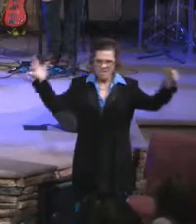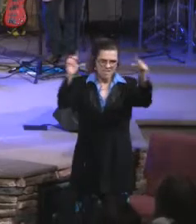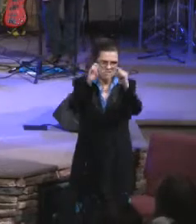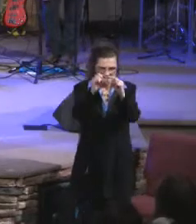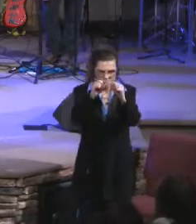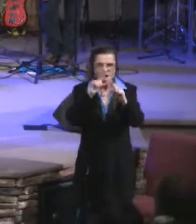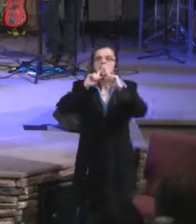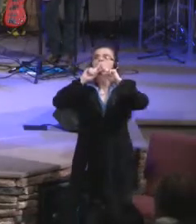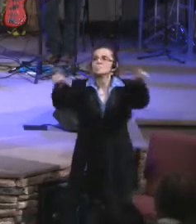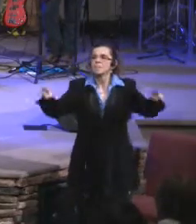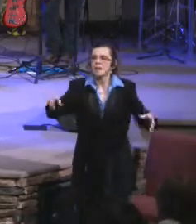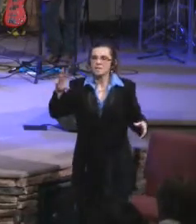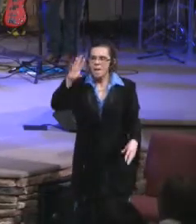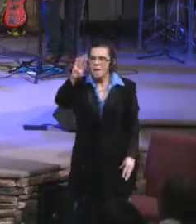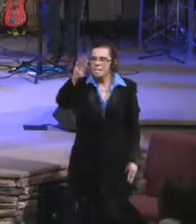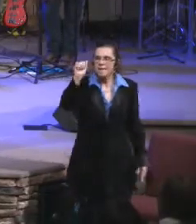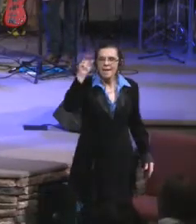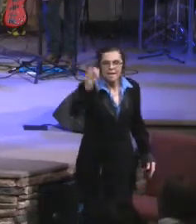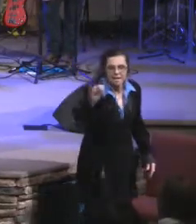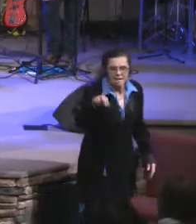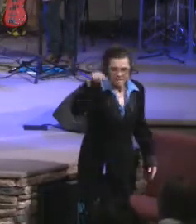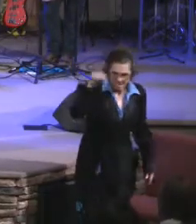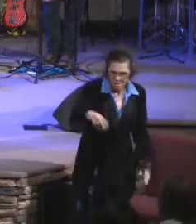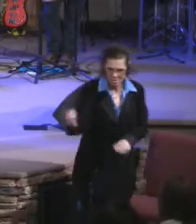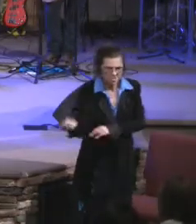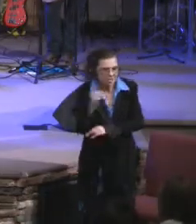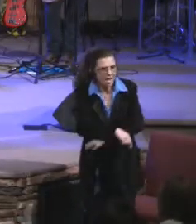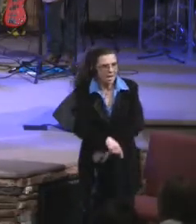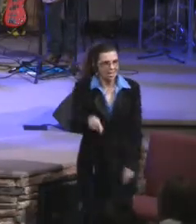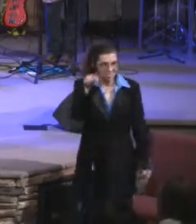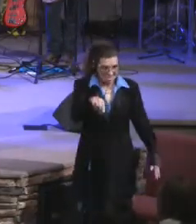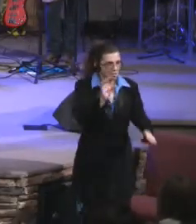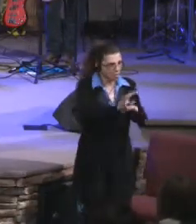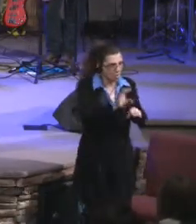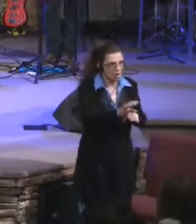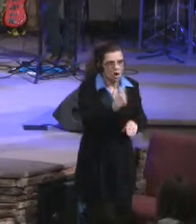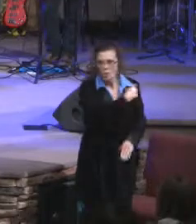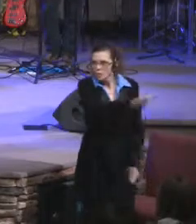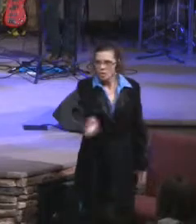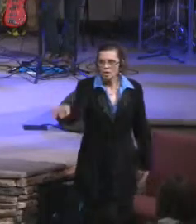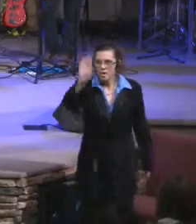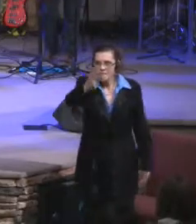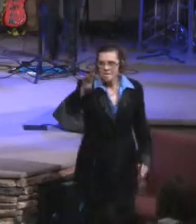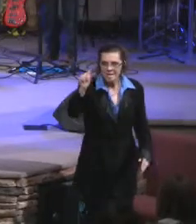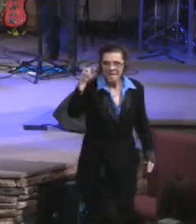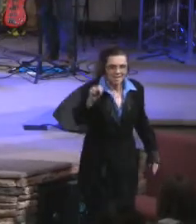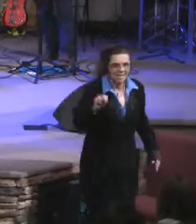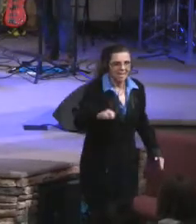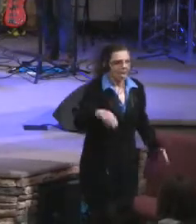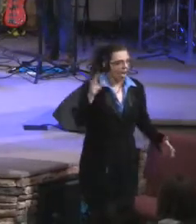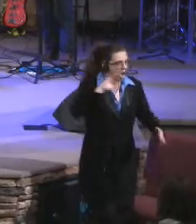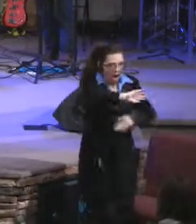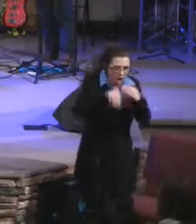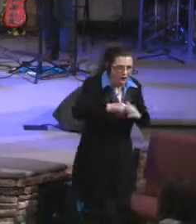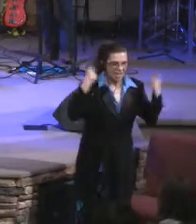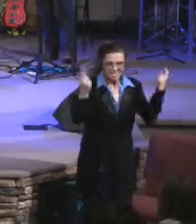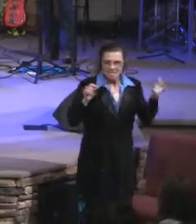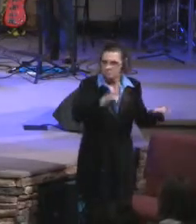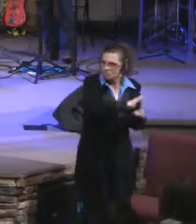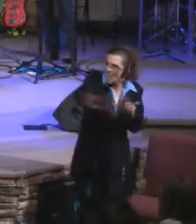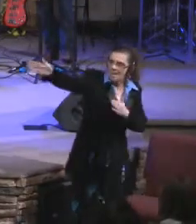I'm declaring a ban. Here today at Poyen Assembly of God, we are to ban every ounce of sin out of